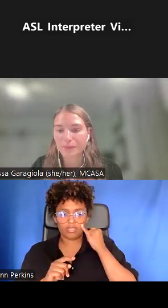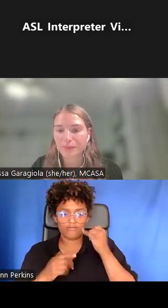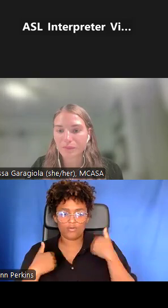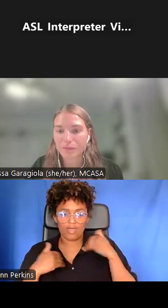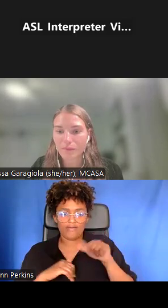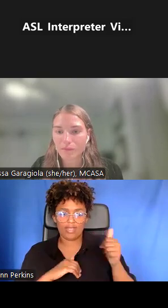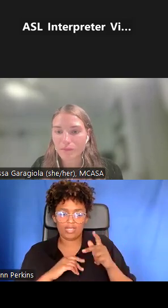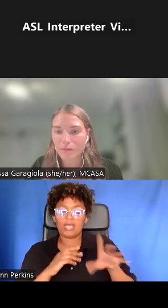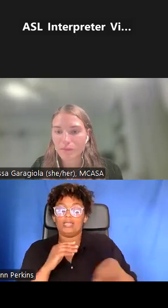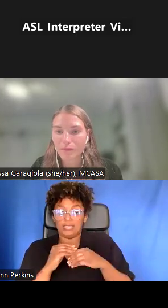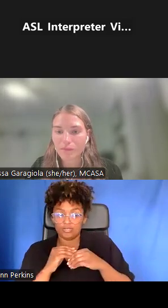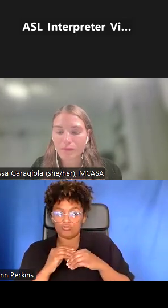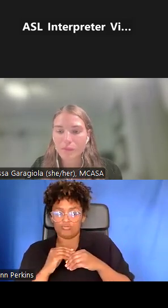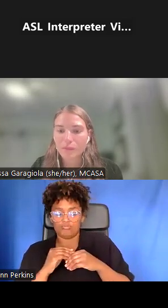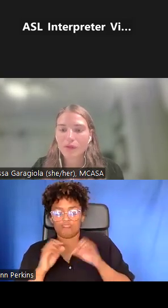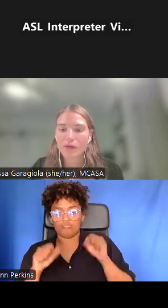chat.